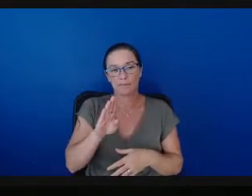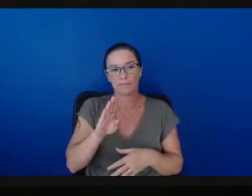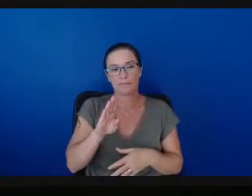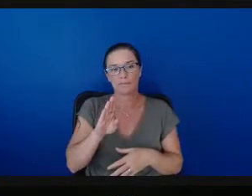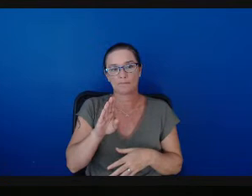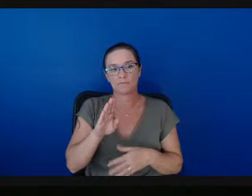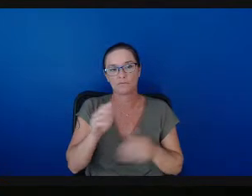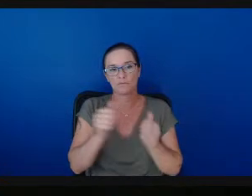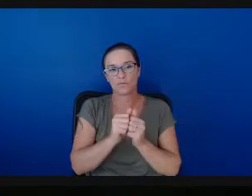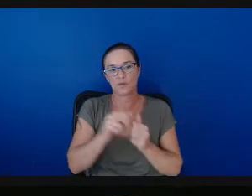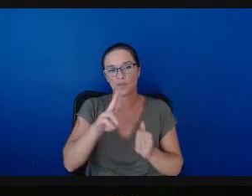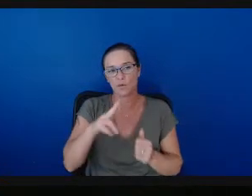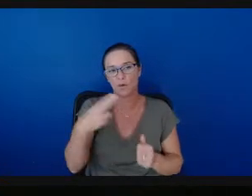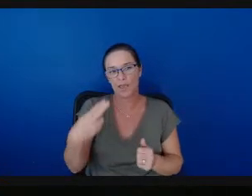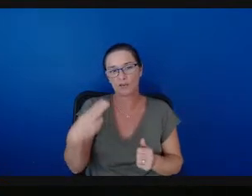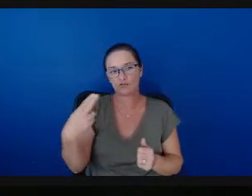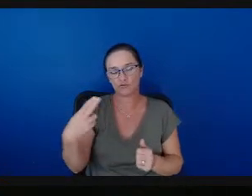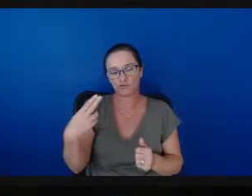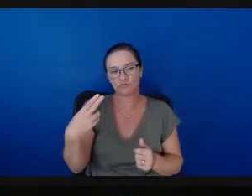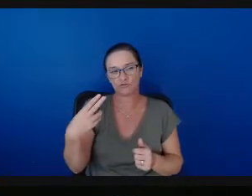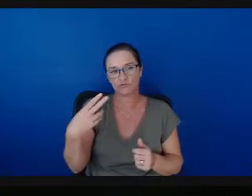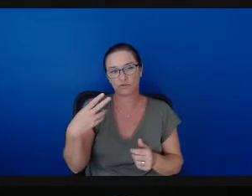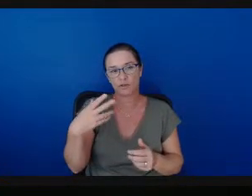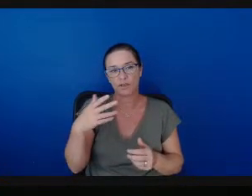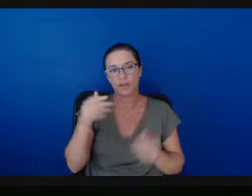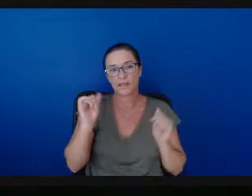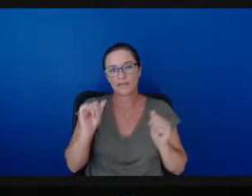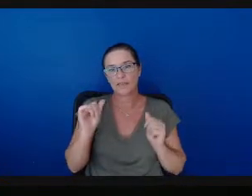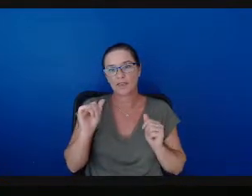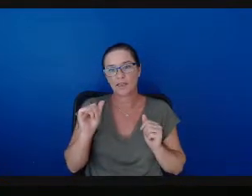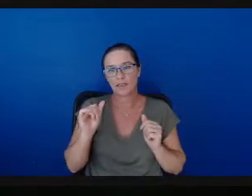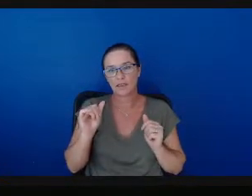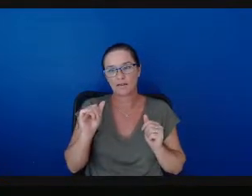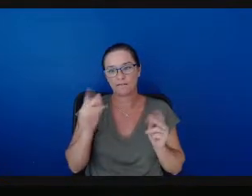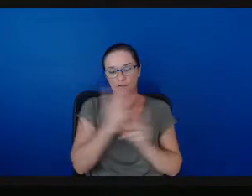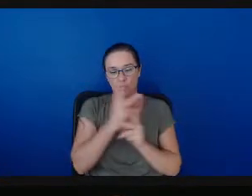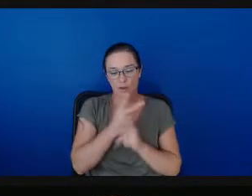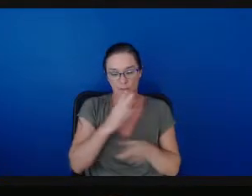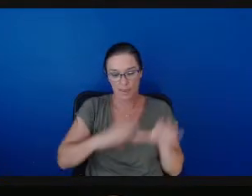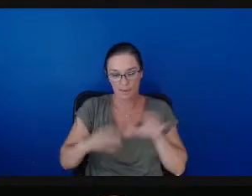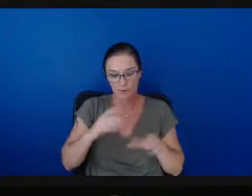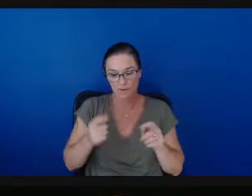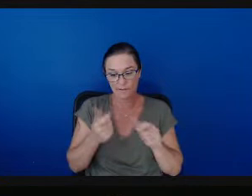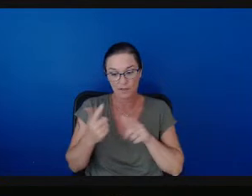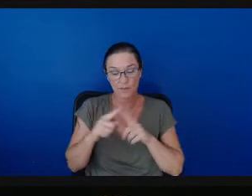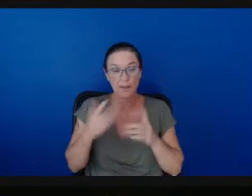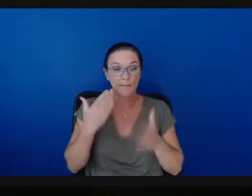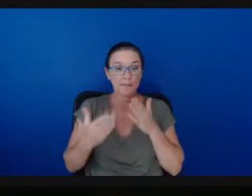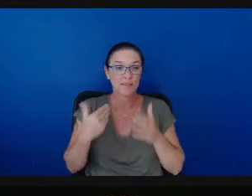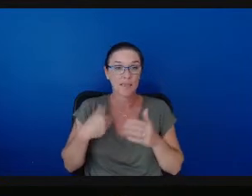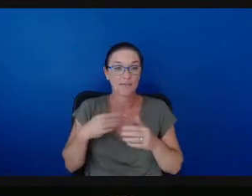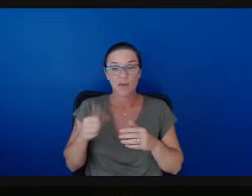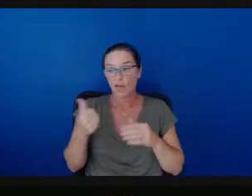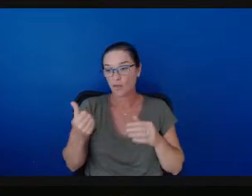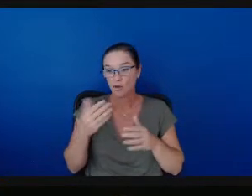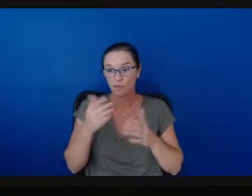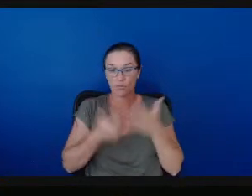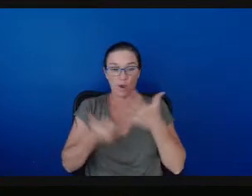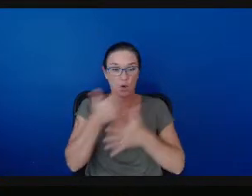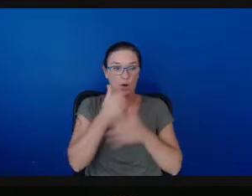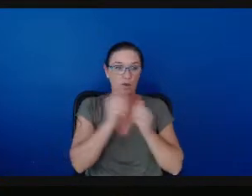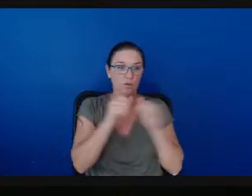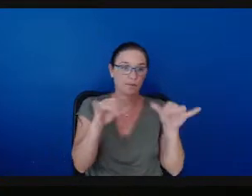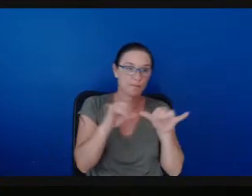with UH is something they can turn around chemistry pretty fast, but they may have other priorities as far as measuring and mapping and things like